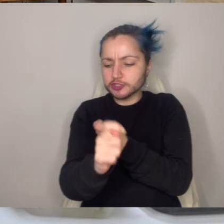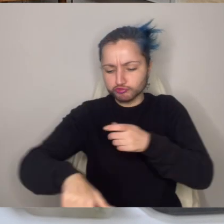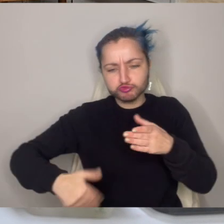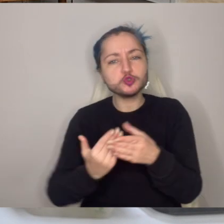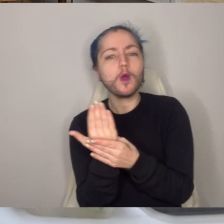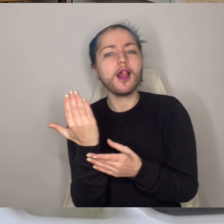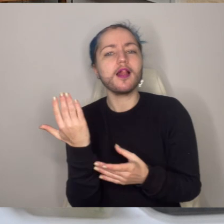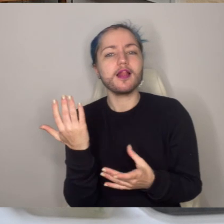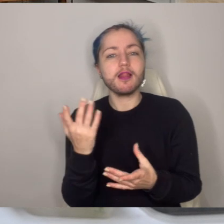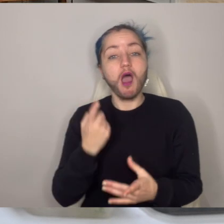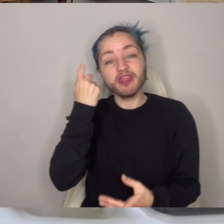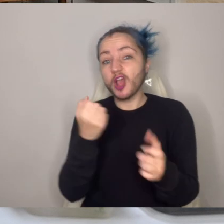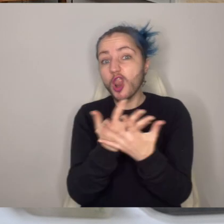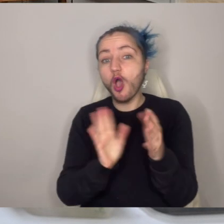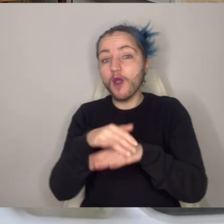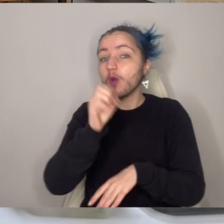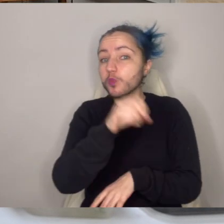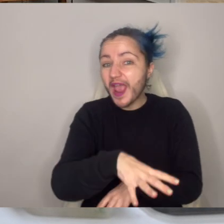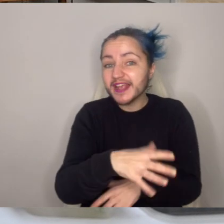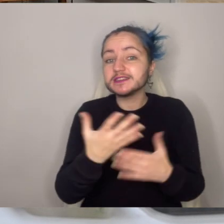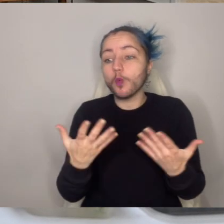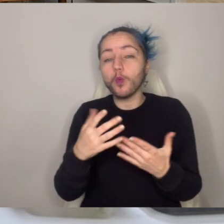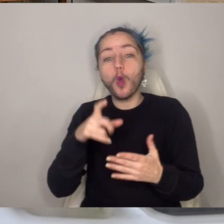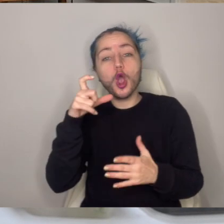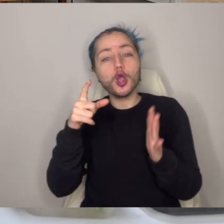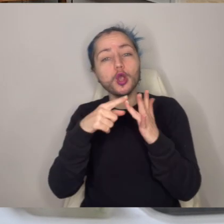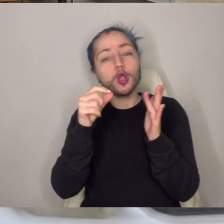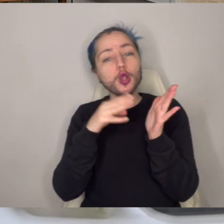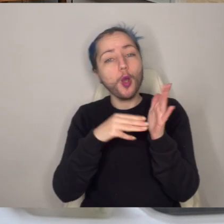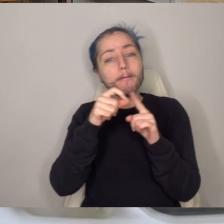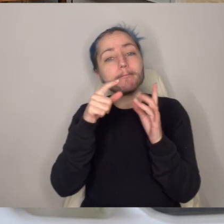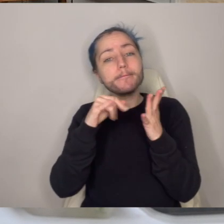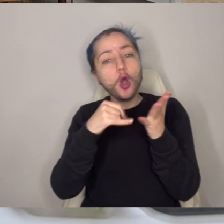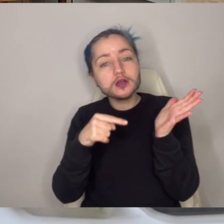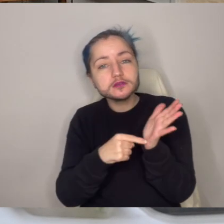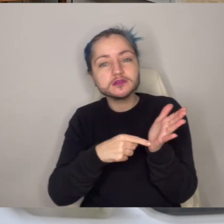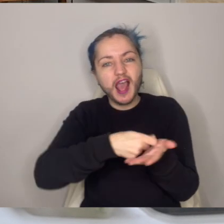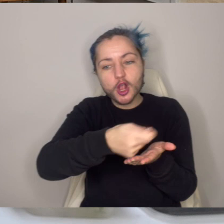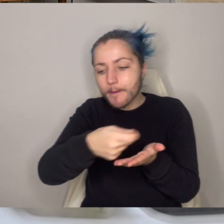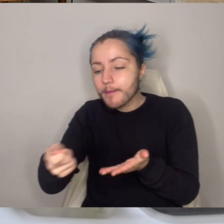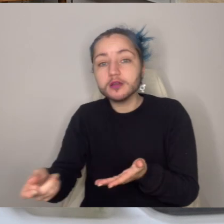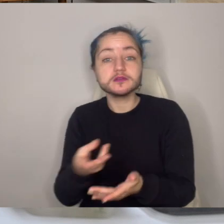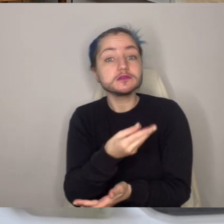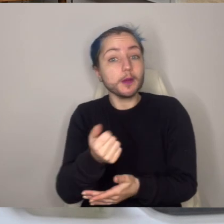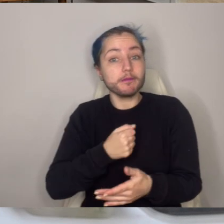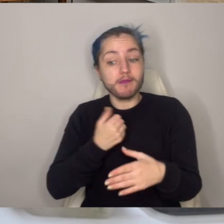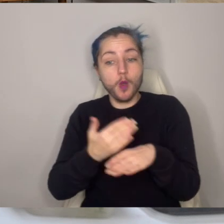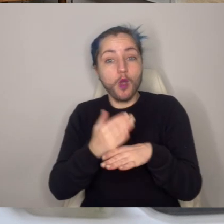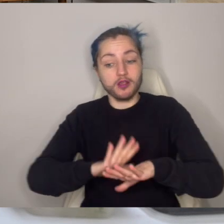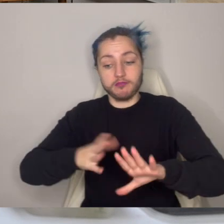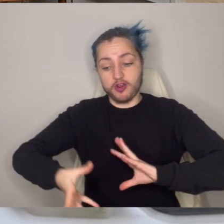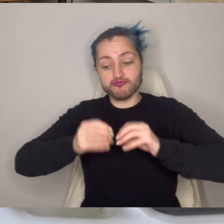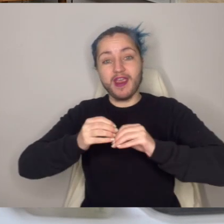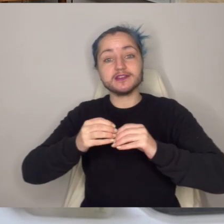renewal, often thinking about waste and compost. And some of my work is made on compostable grounds, and I also photograph my